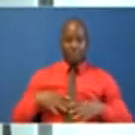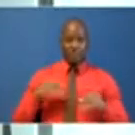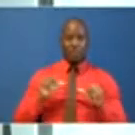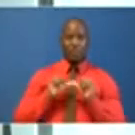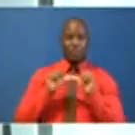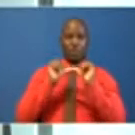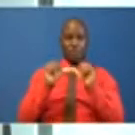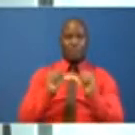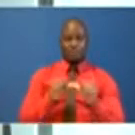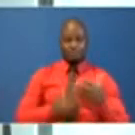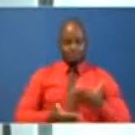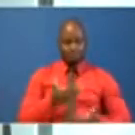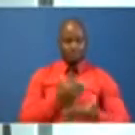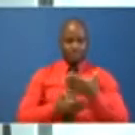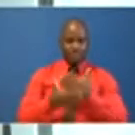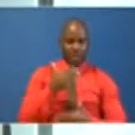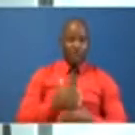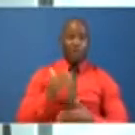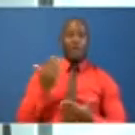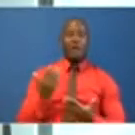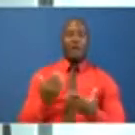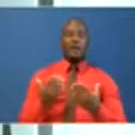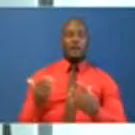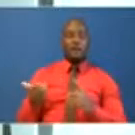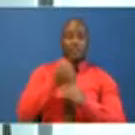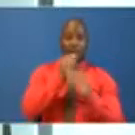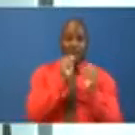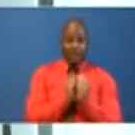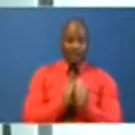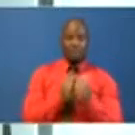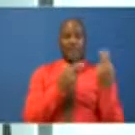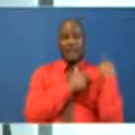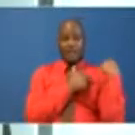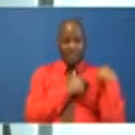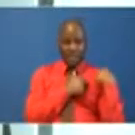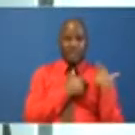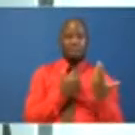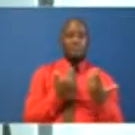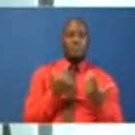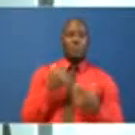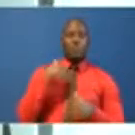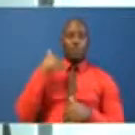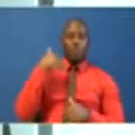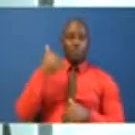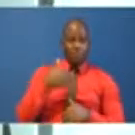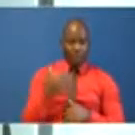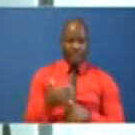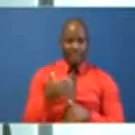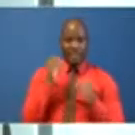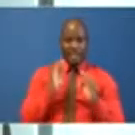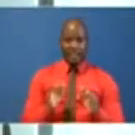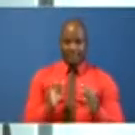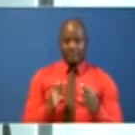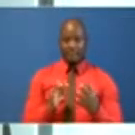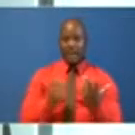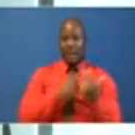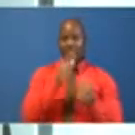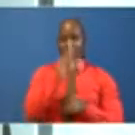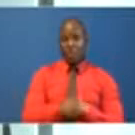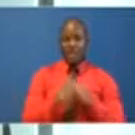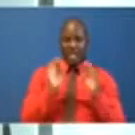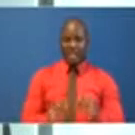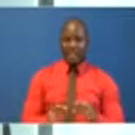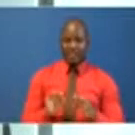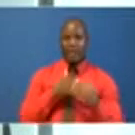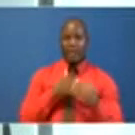continue to engage and will become a point of accountability because obviously if your numbers are very low if you're